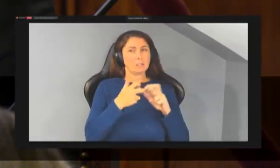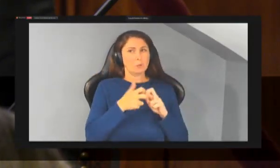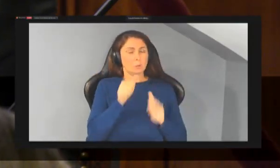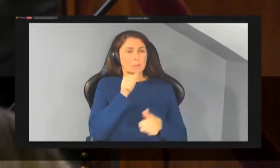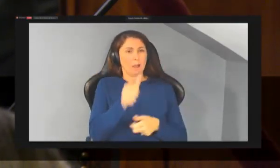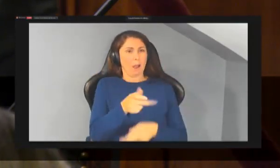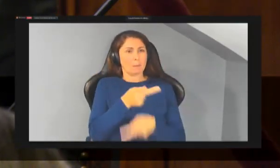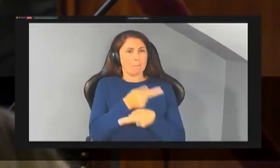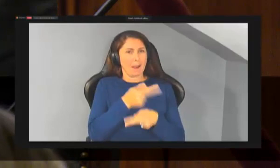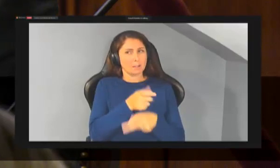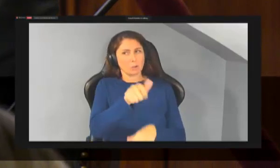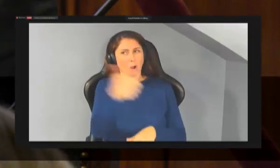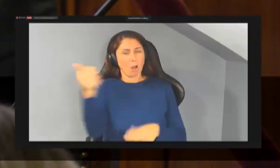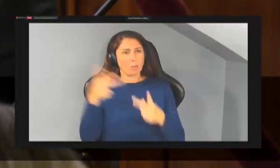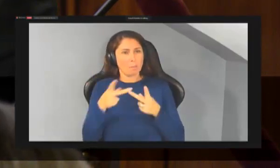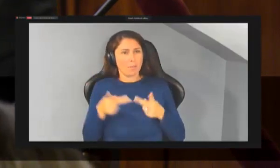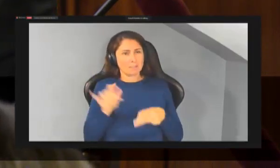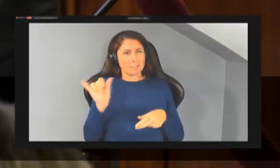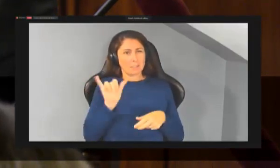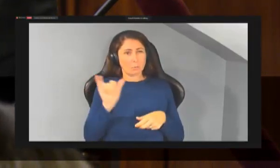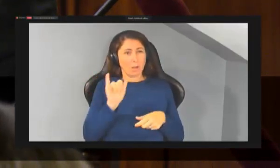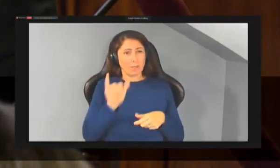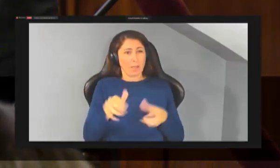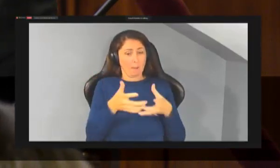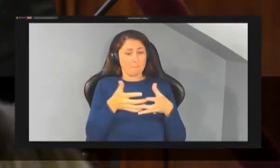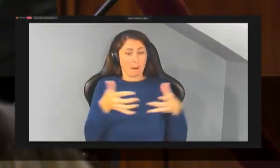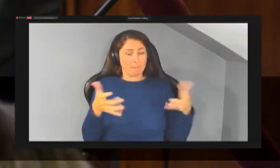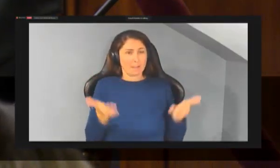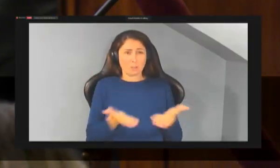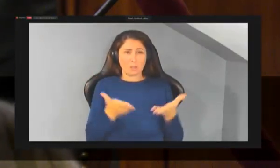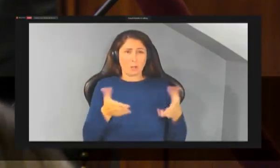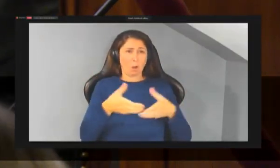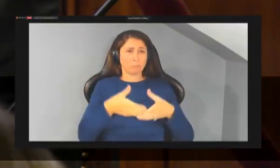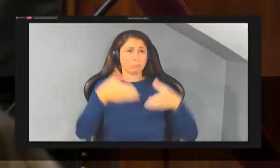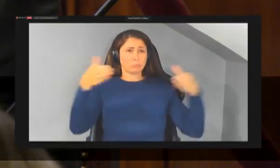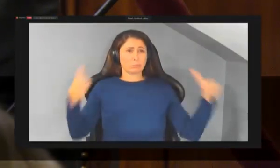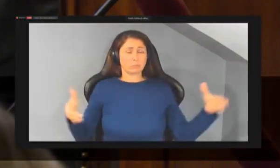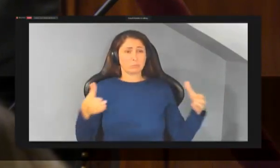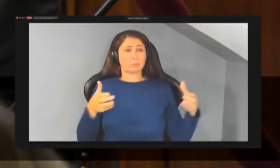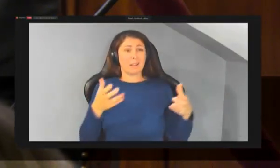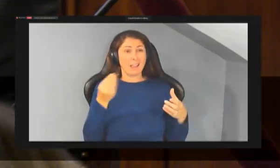as well, the population here has grown, and the lack of natural predators